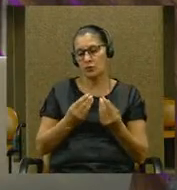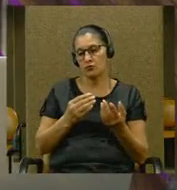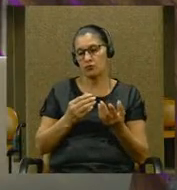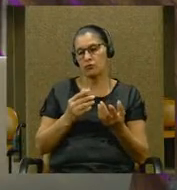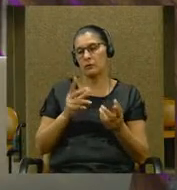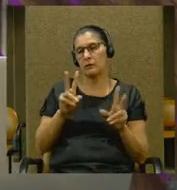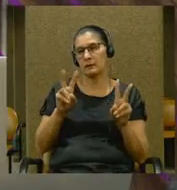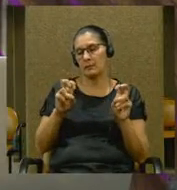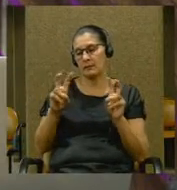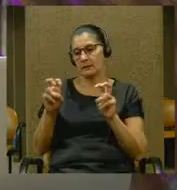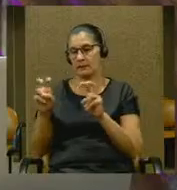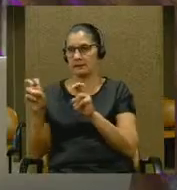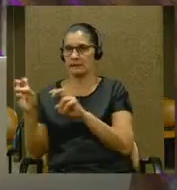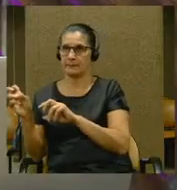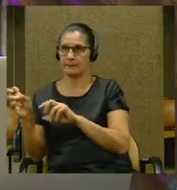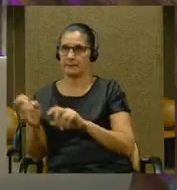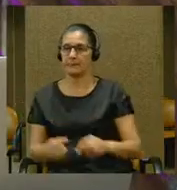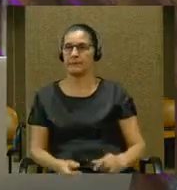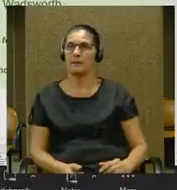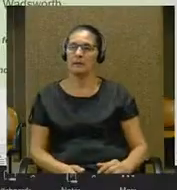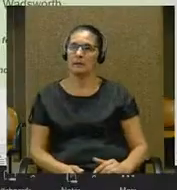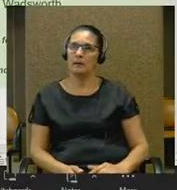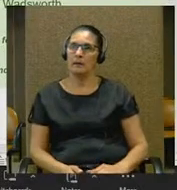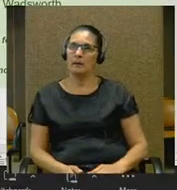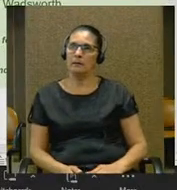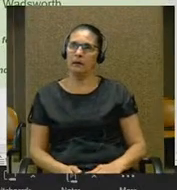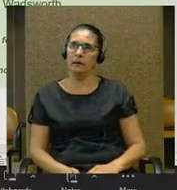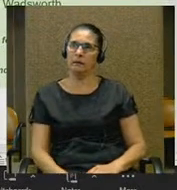having this event. We are discussing very important issues.